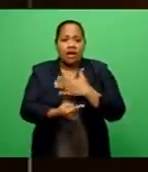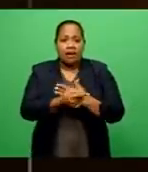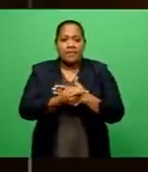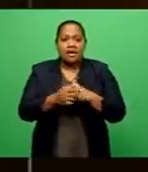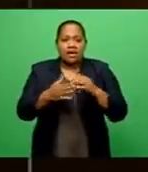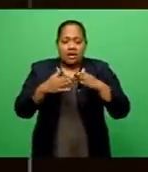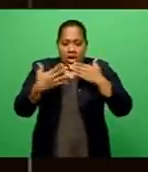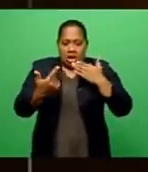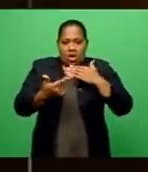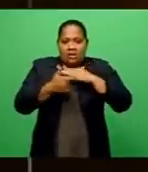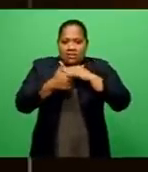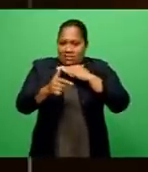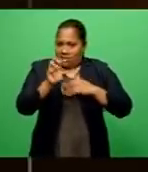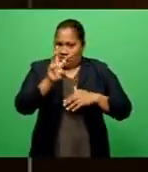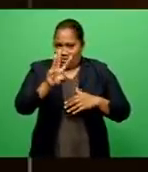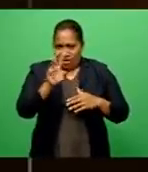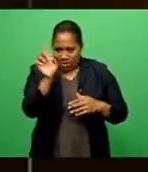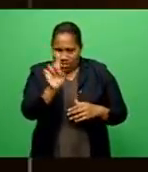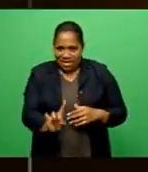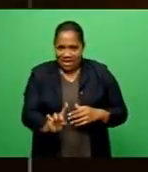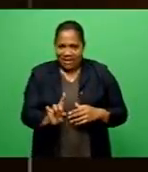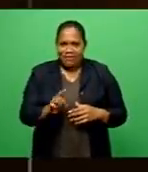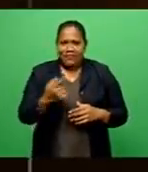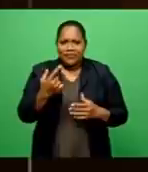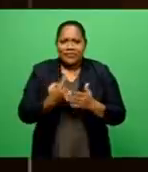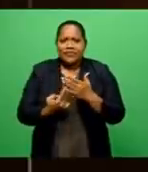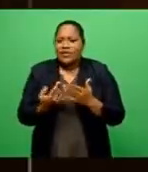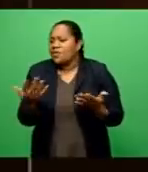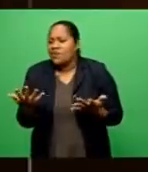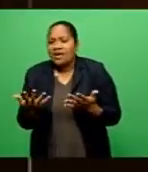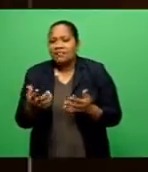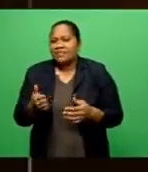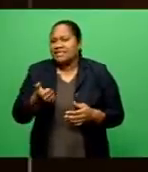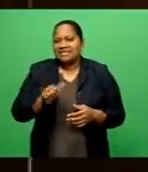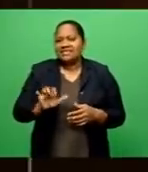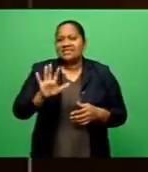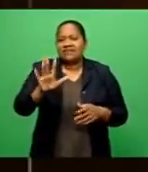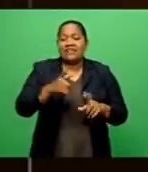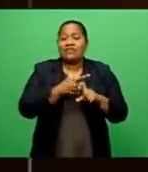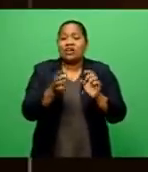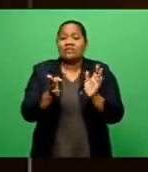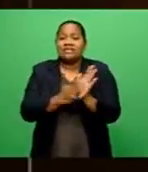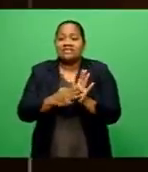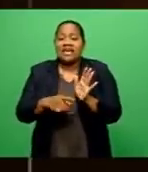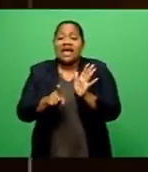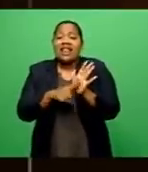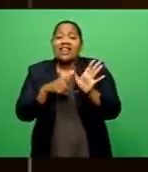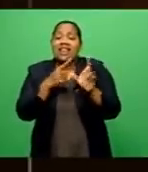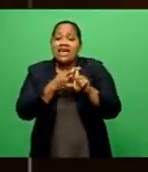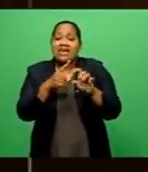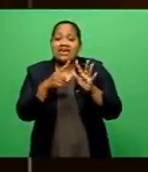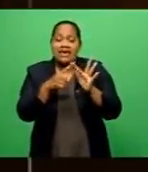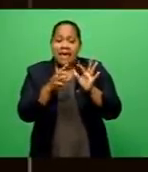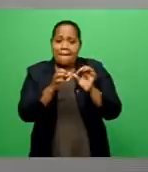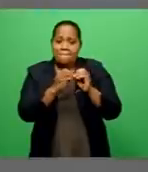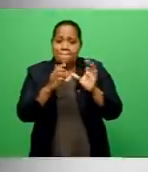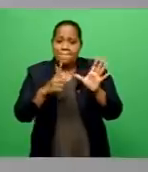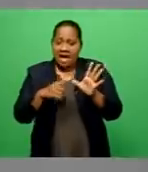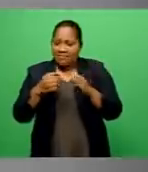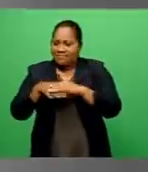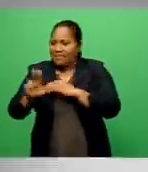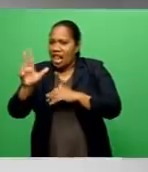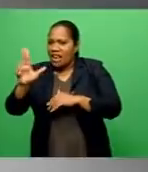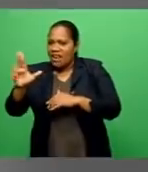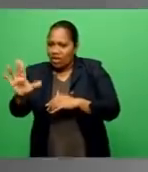3 system earlier today and was located about 65 kilometers off Lakemba in the Lau Group at 3 p.m. The Fiji